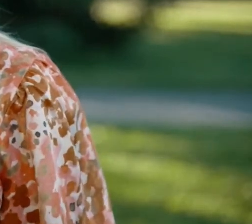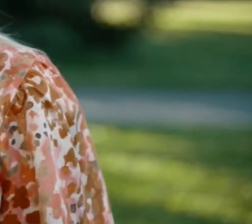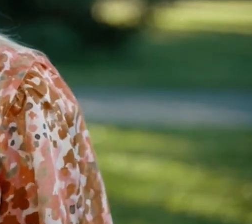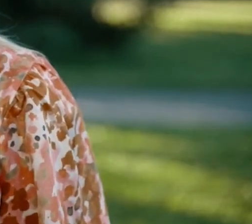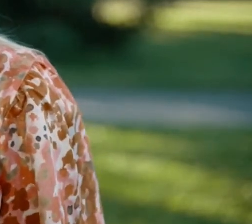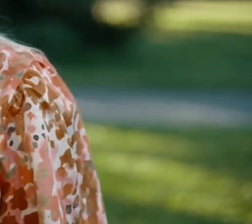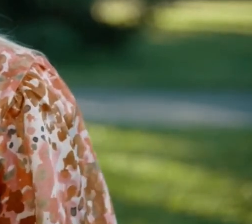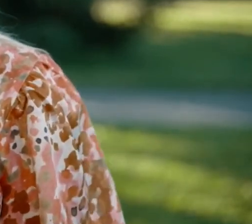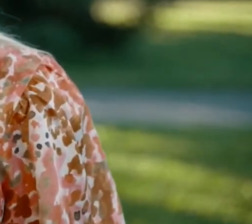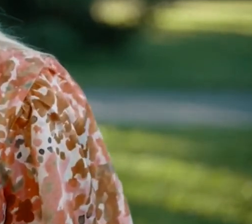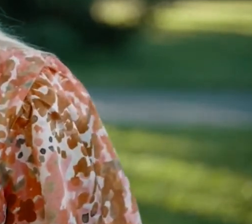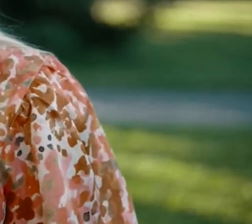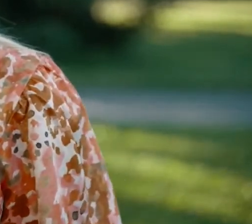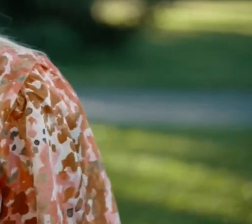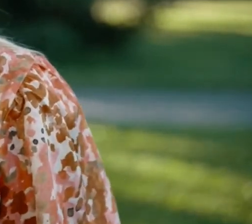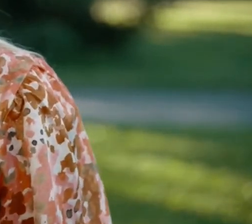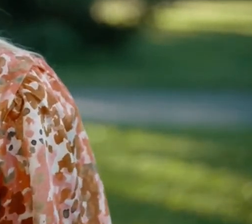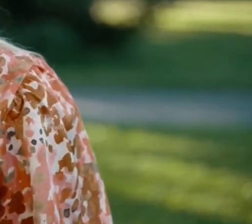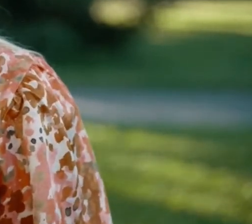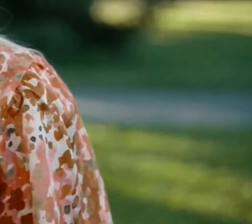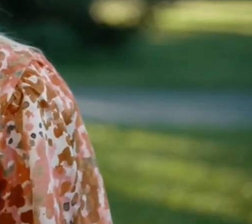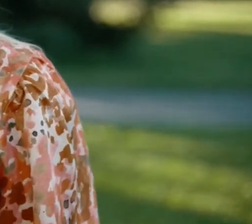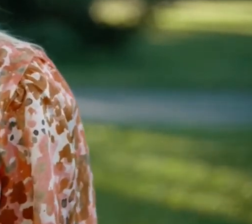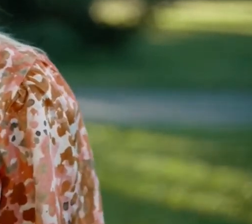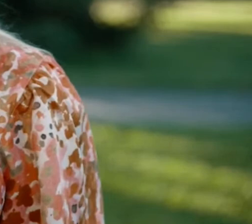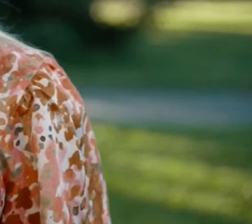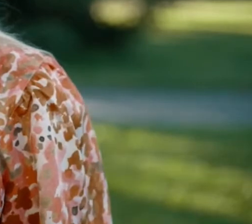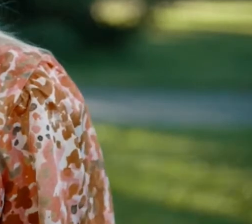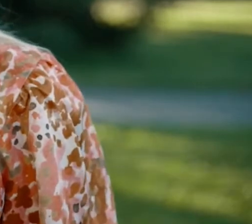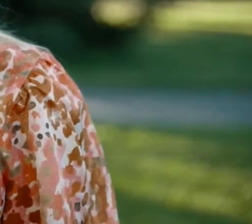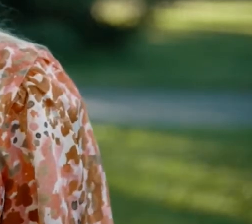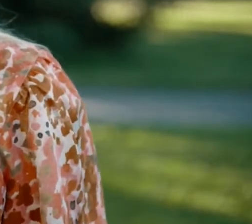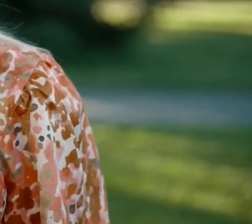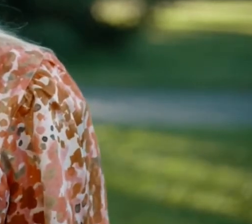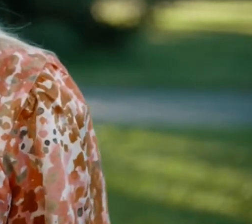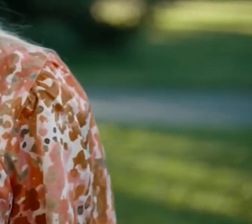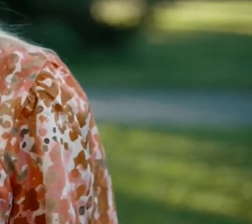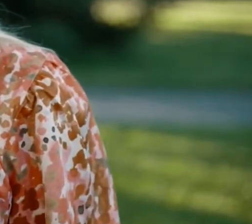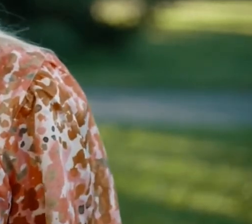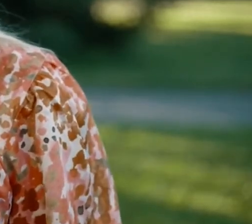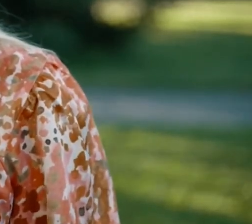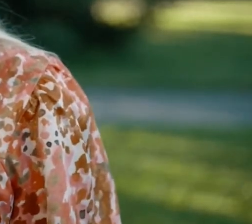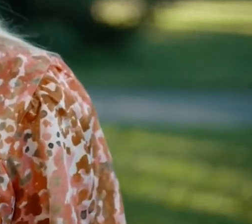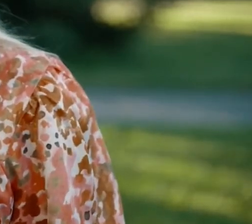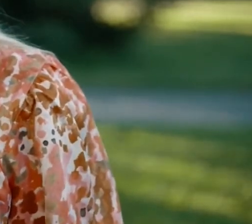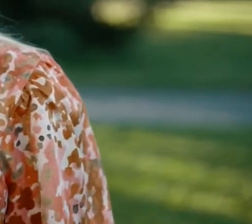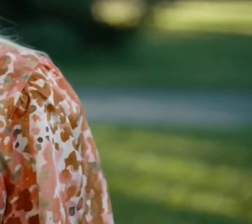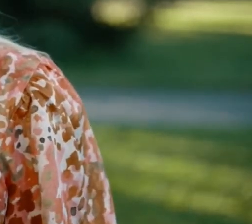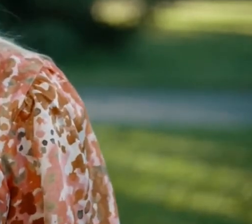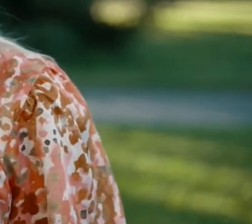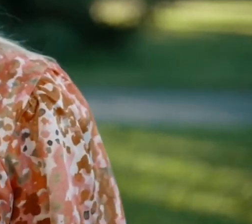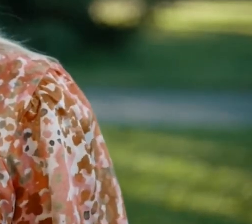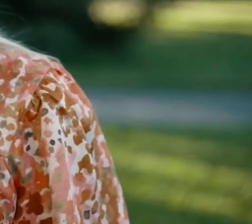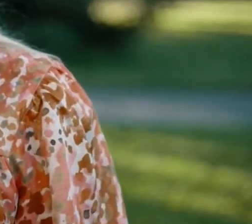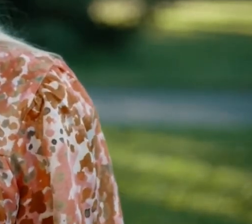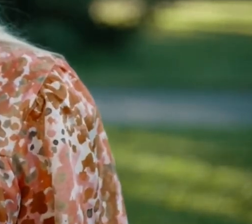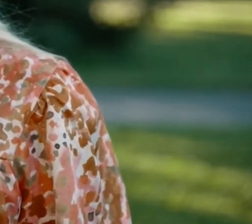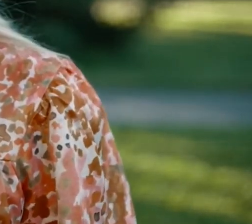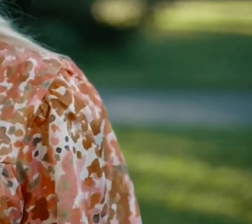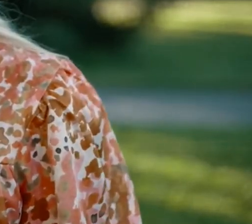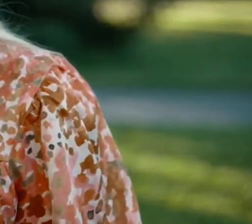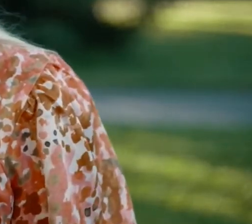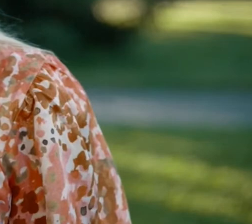food systems and biodiversity loss. For example, we rarely think that the value of pollinators